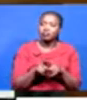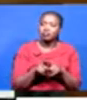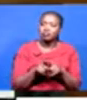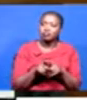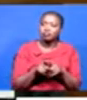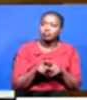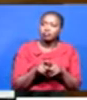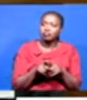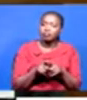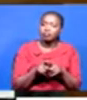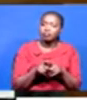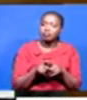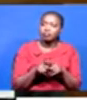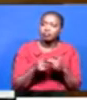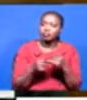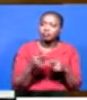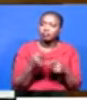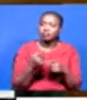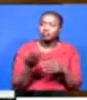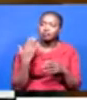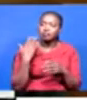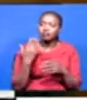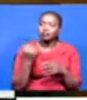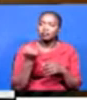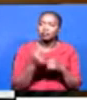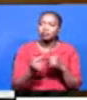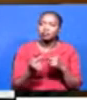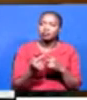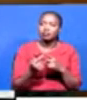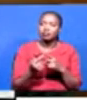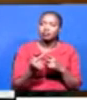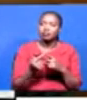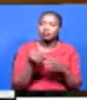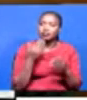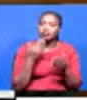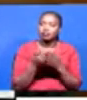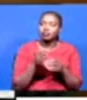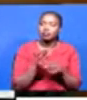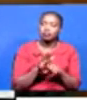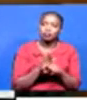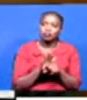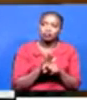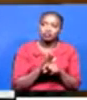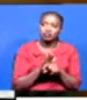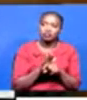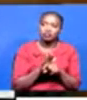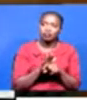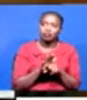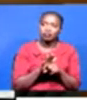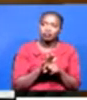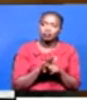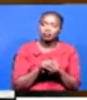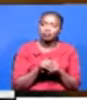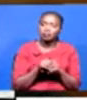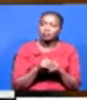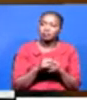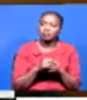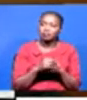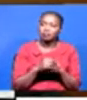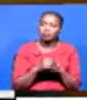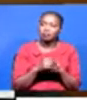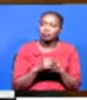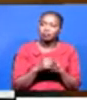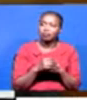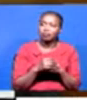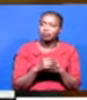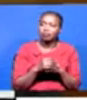this last 5 days. Yes. So thank you, and thank you for the support for the family and being there and making sure everything